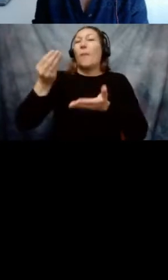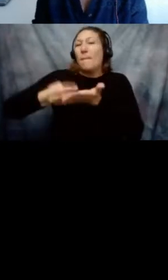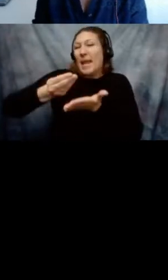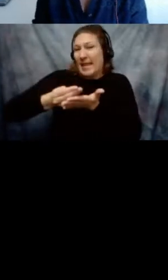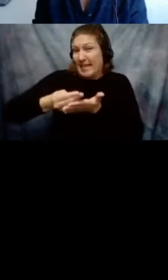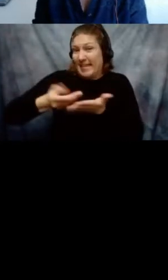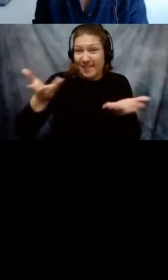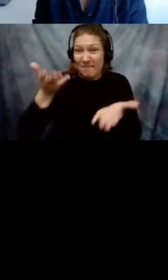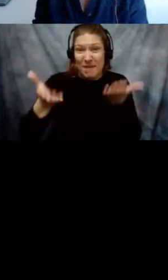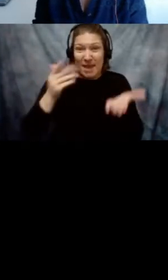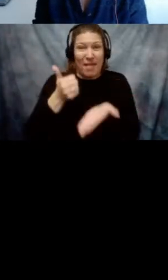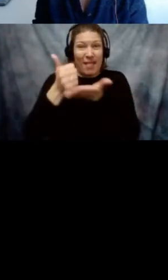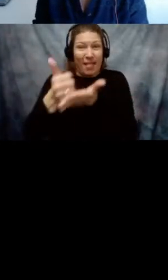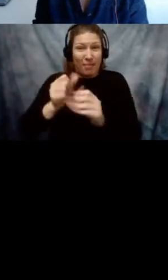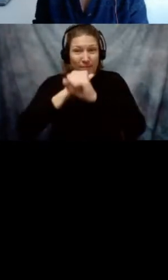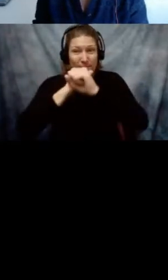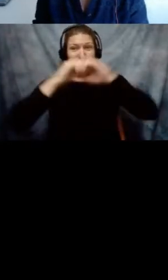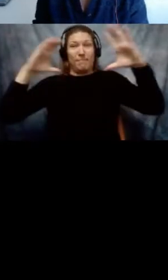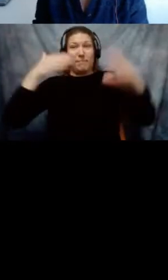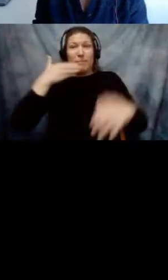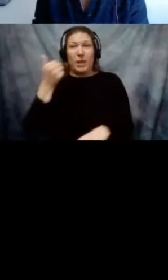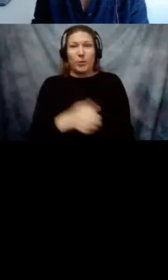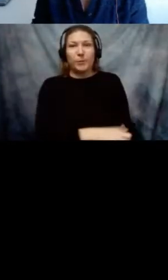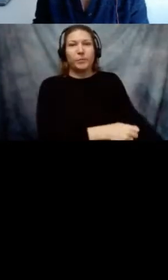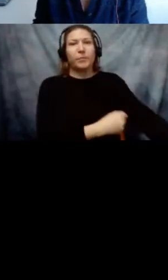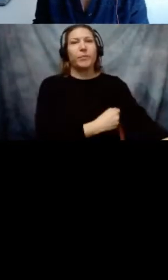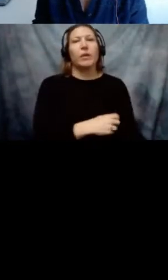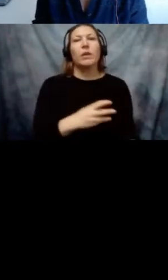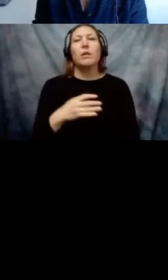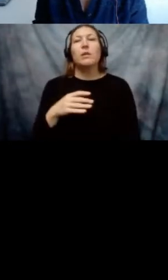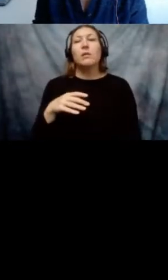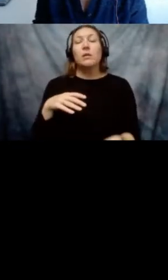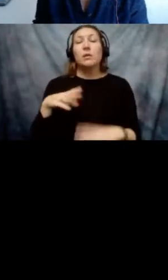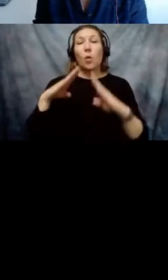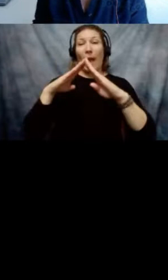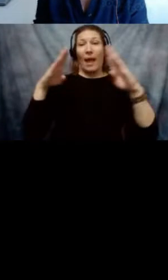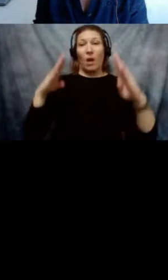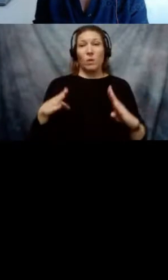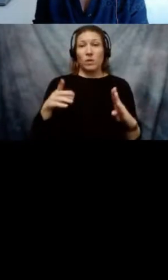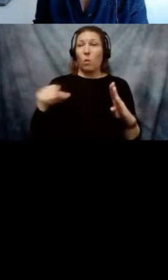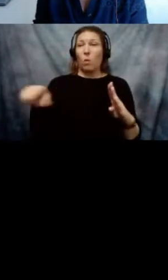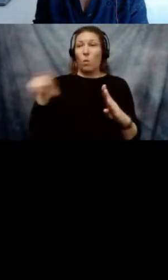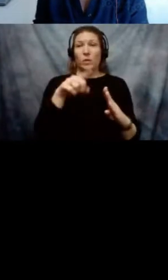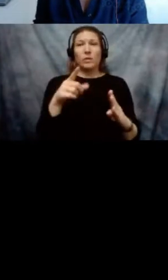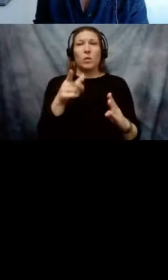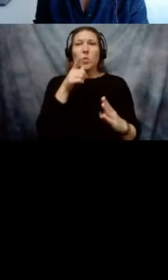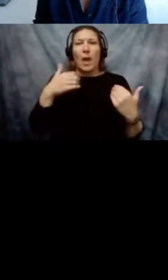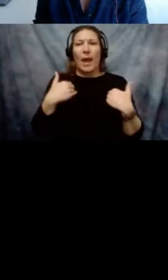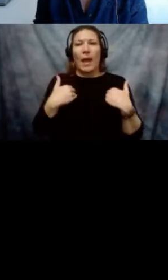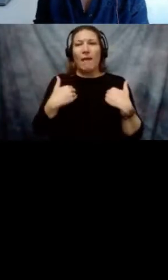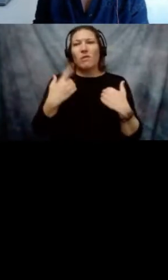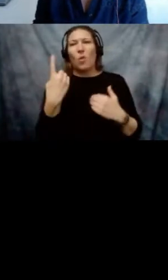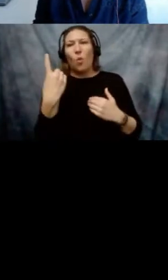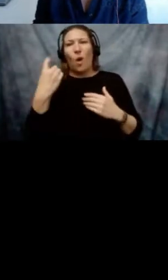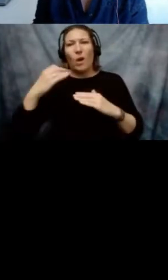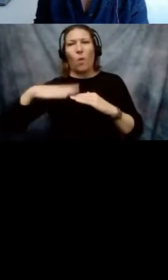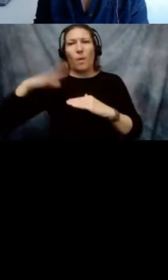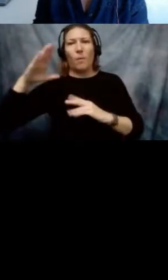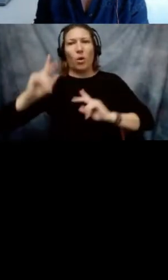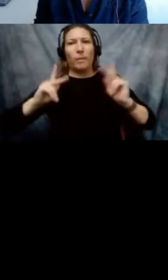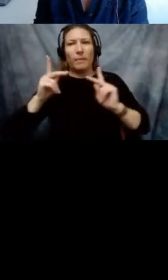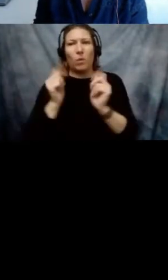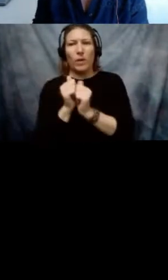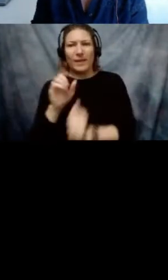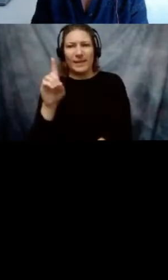of households with at least one disabled person is $490 billion in the US and $8